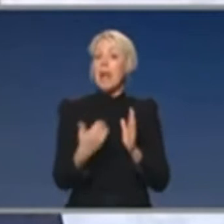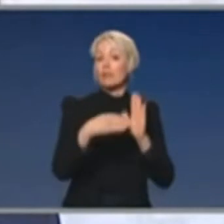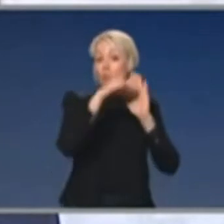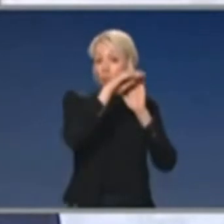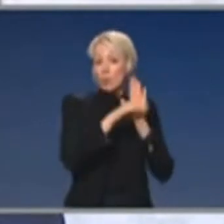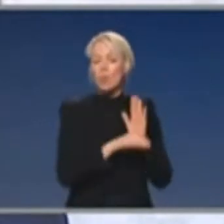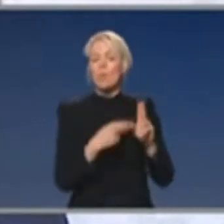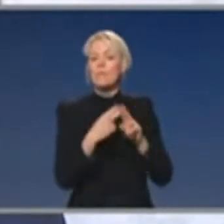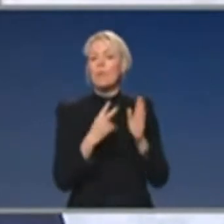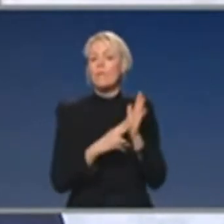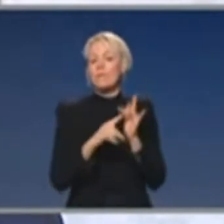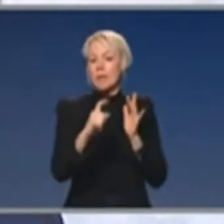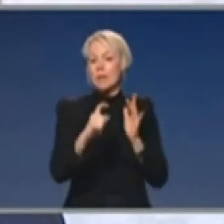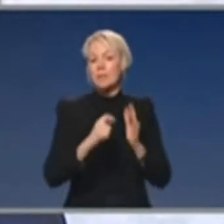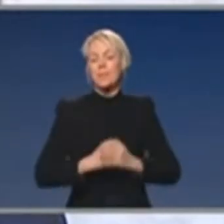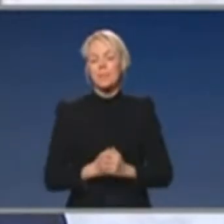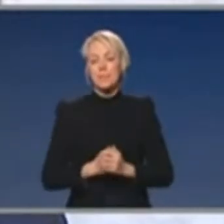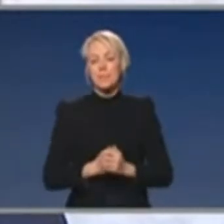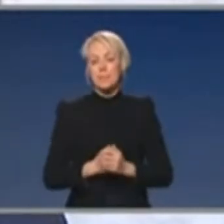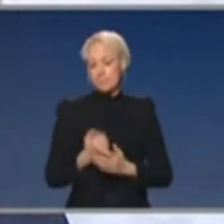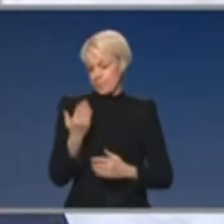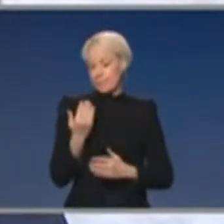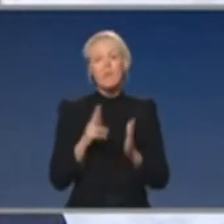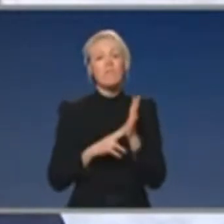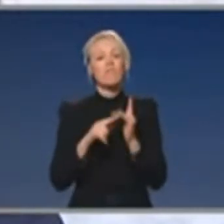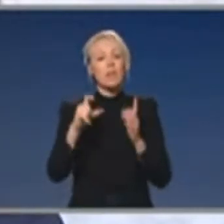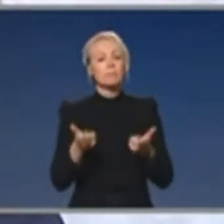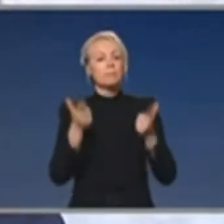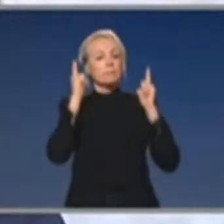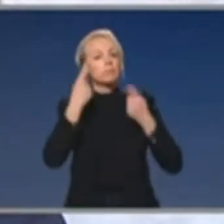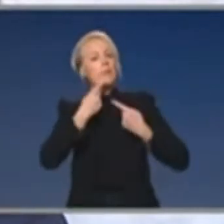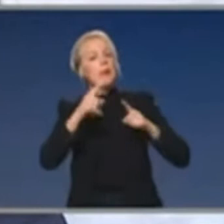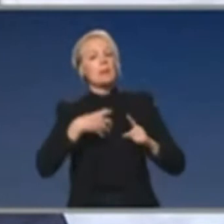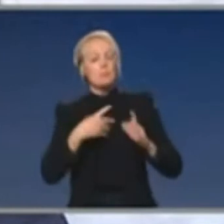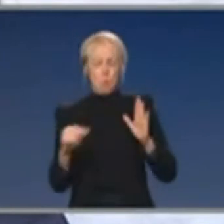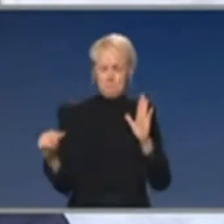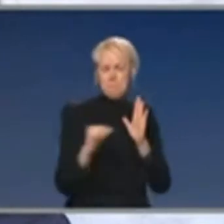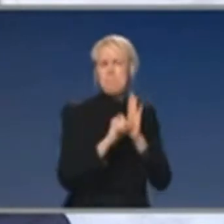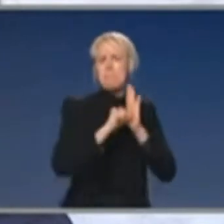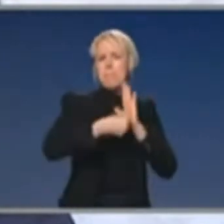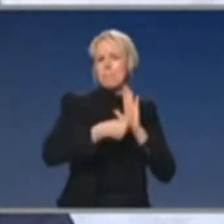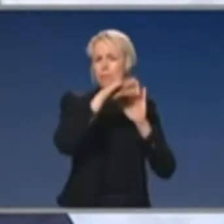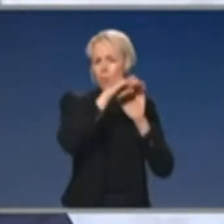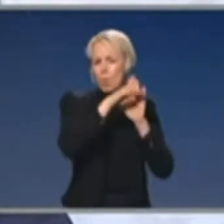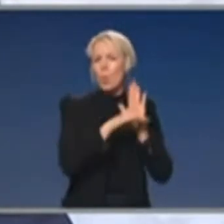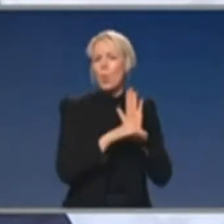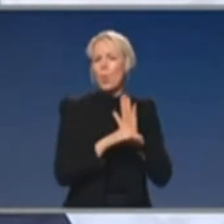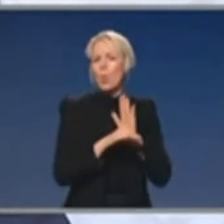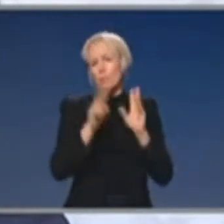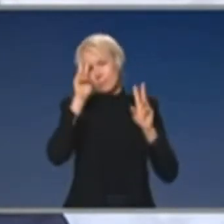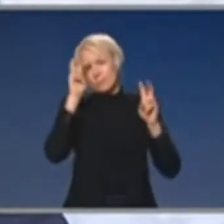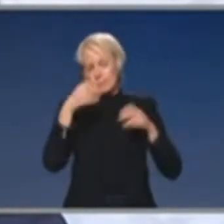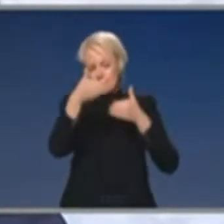by the Victorian Government on the 2nd and 3rd of August are tighter and extend for a longer period than assumed in the